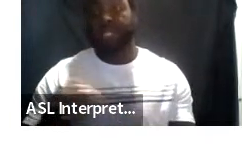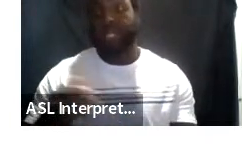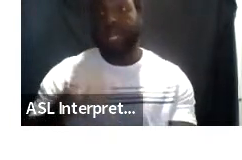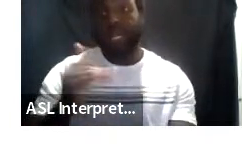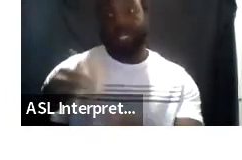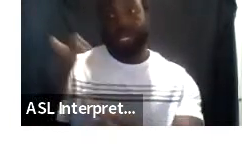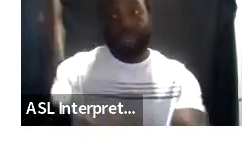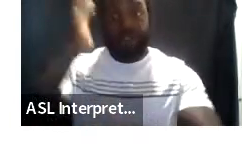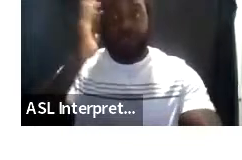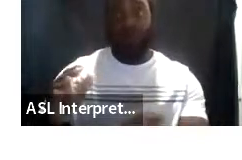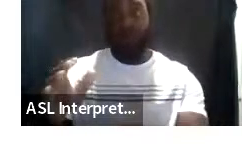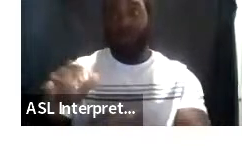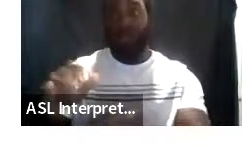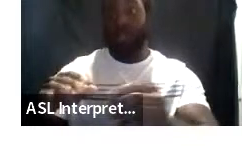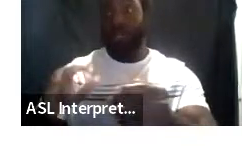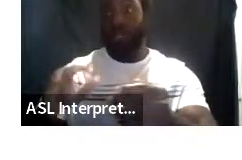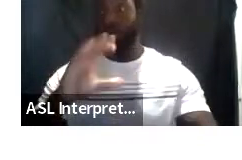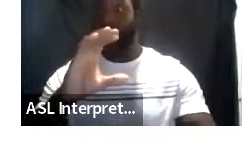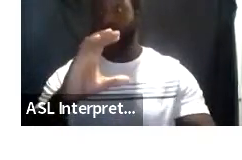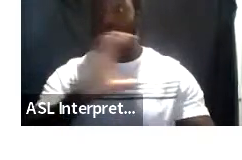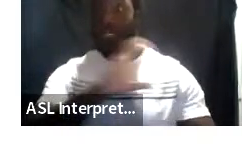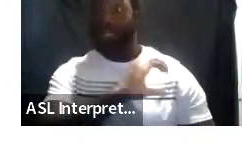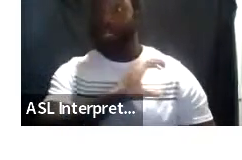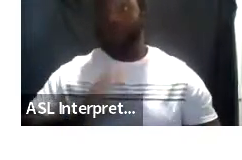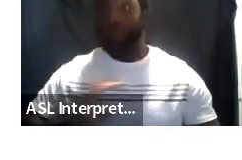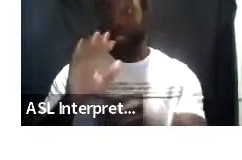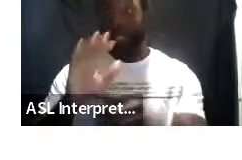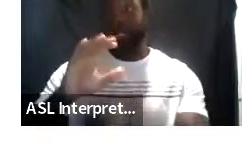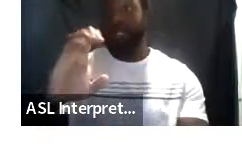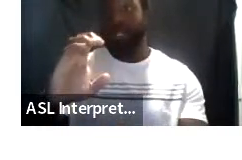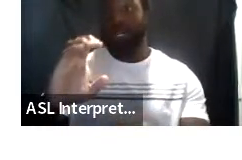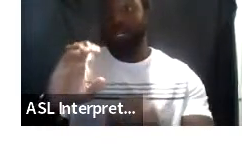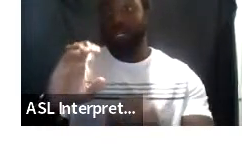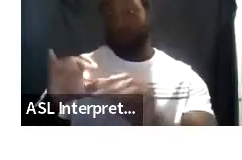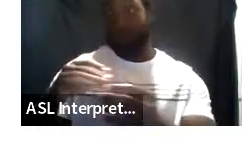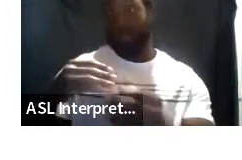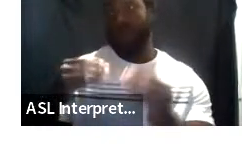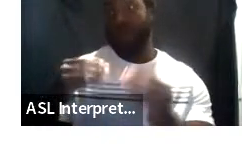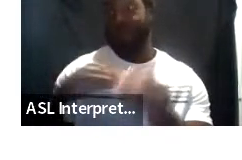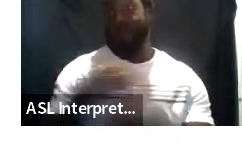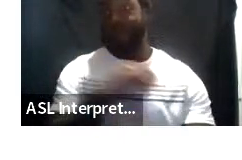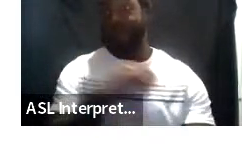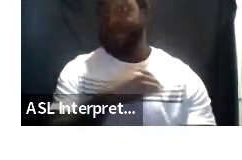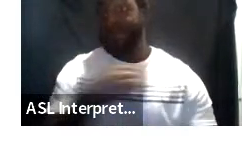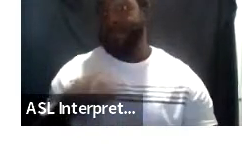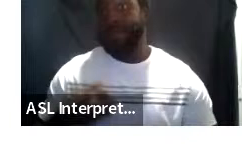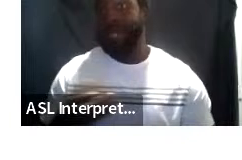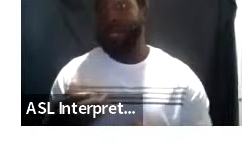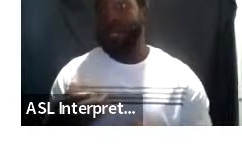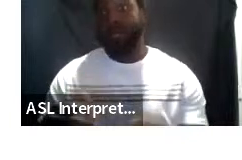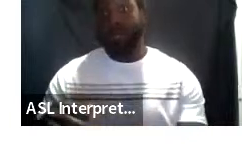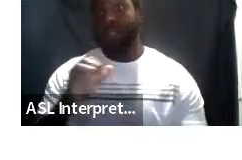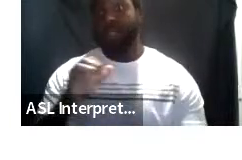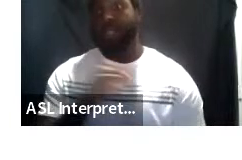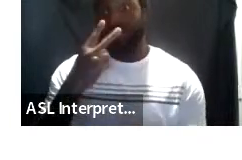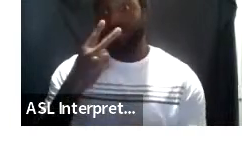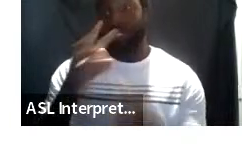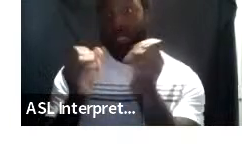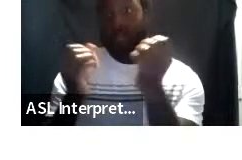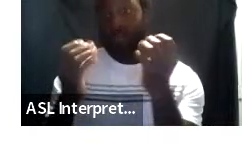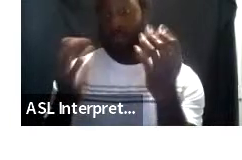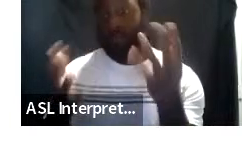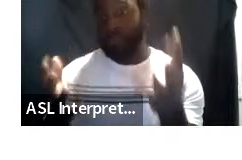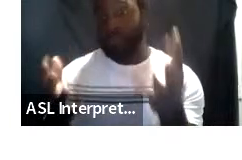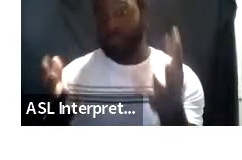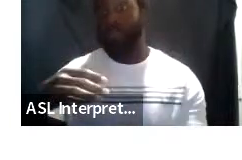and Franchises Chair, I've seen many citywide zoning text amendments and zoning actions come my way. I truly commend the